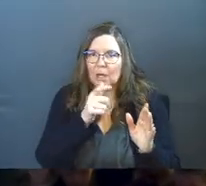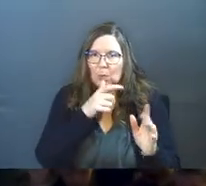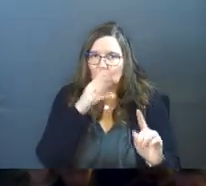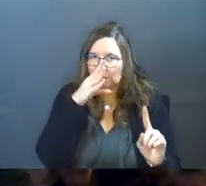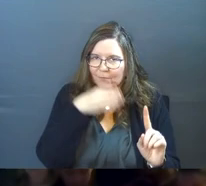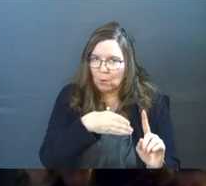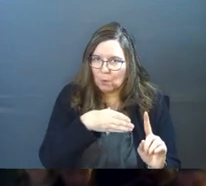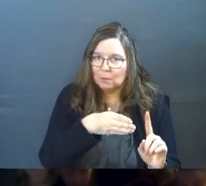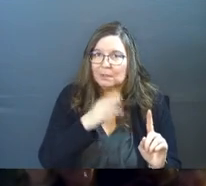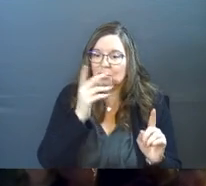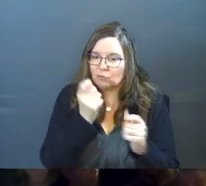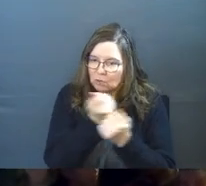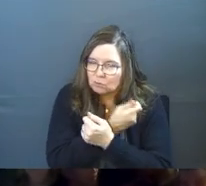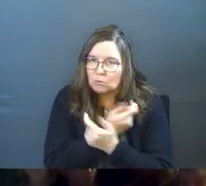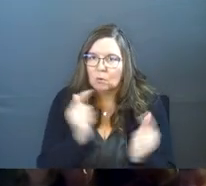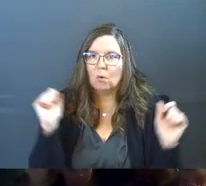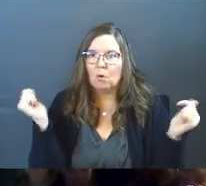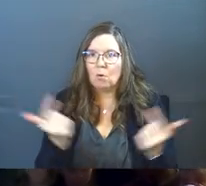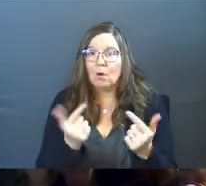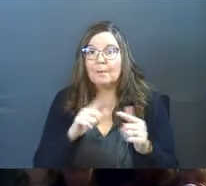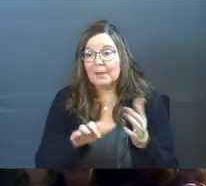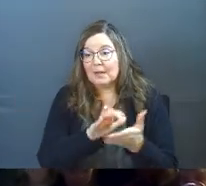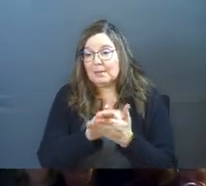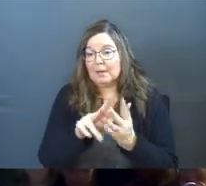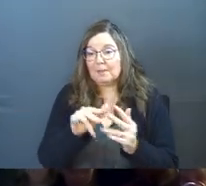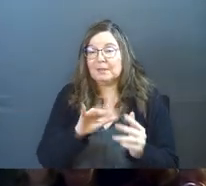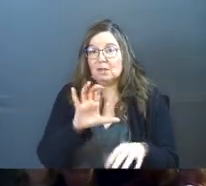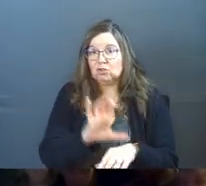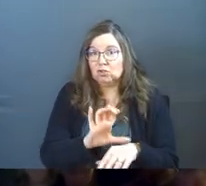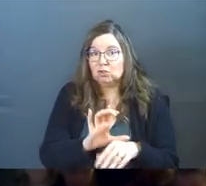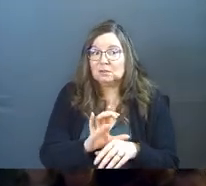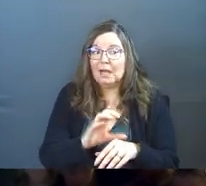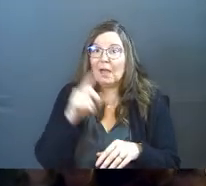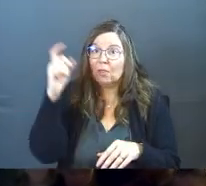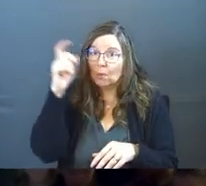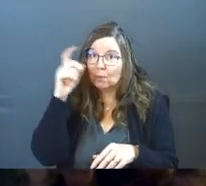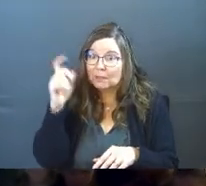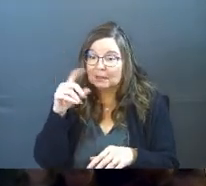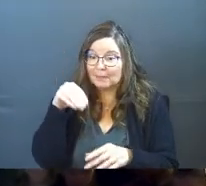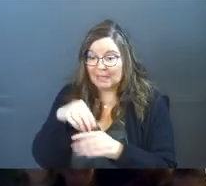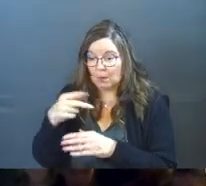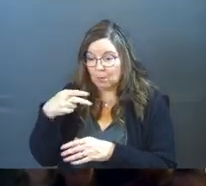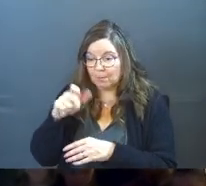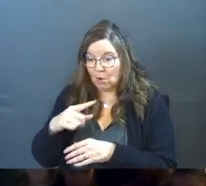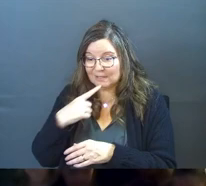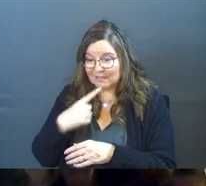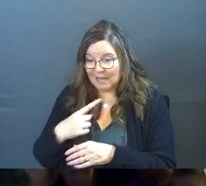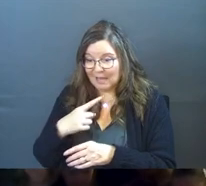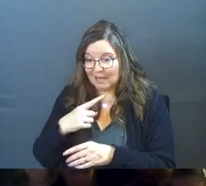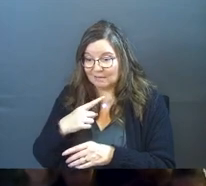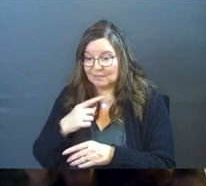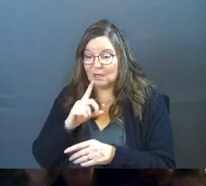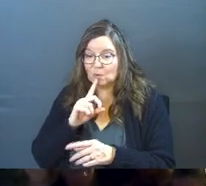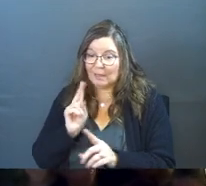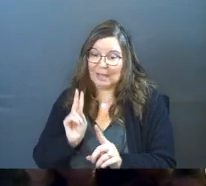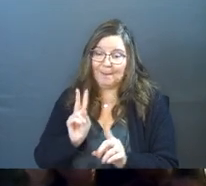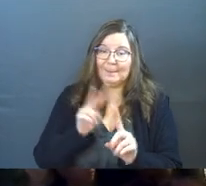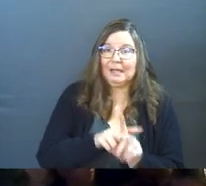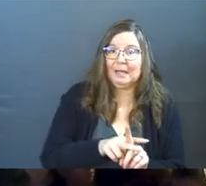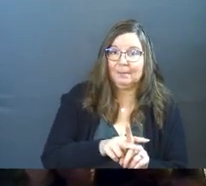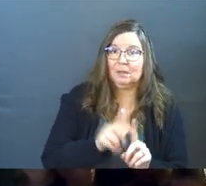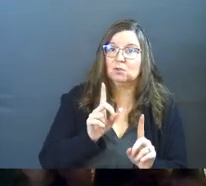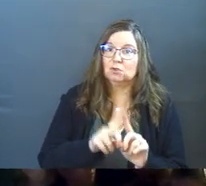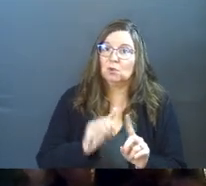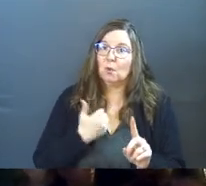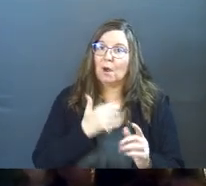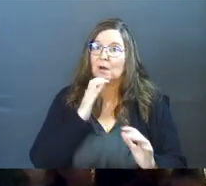who he's writing this to. However, there are married couples in that church, and the wisdom that is in what Paul is saying here is incredibly applicable